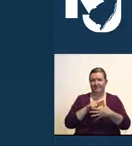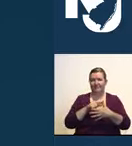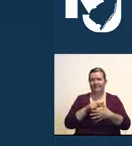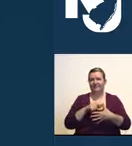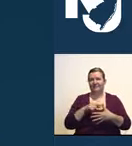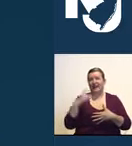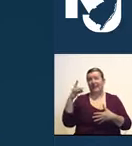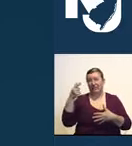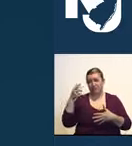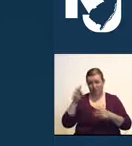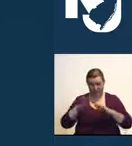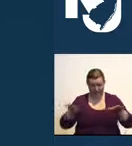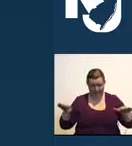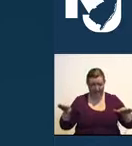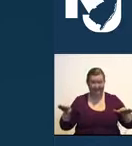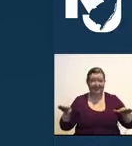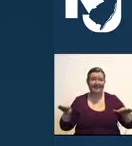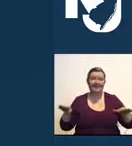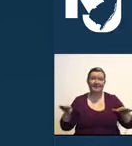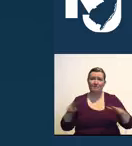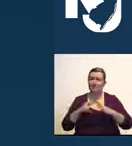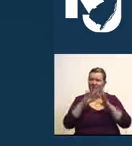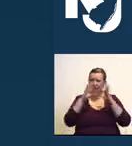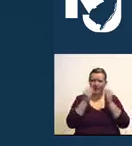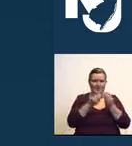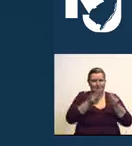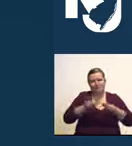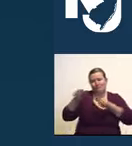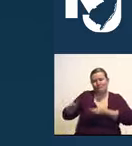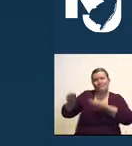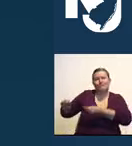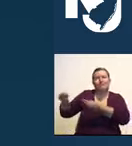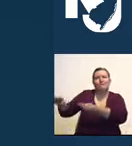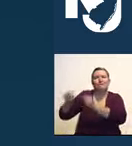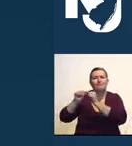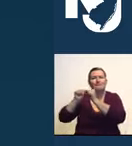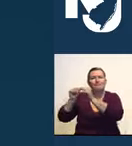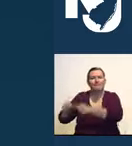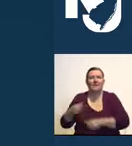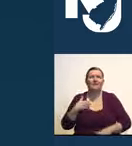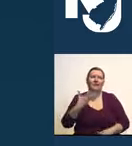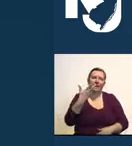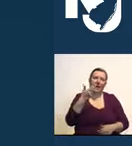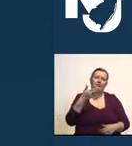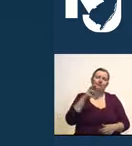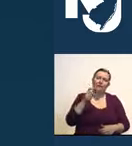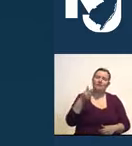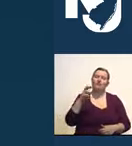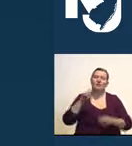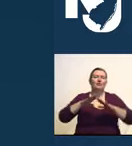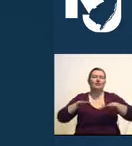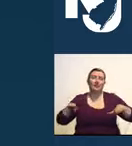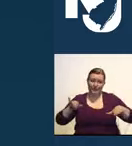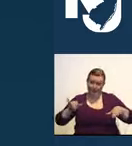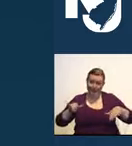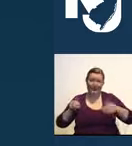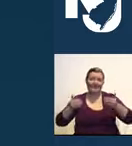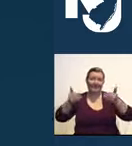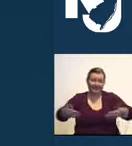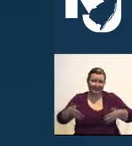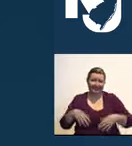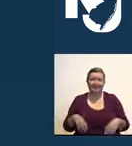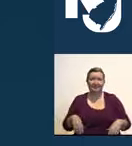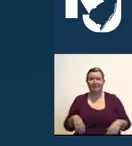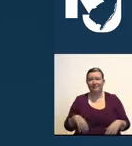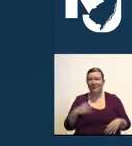his legacy is being passed on to his 5 great-grandchildren. Miguel lived his American dream here in New